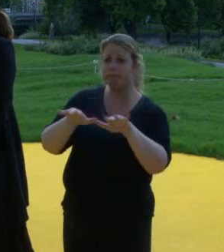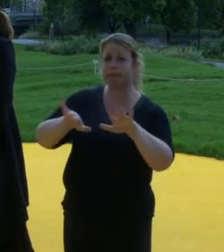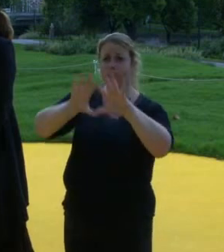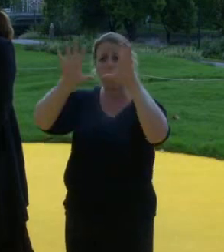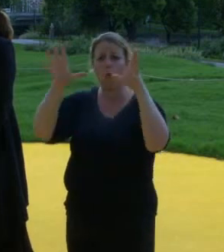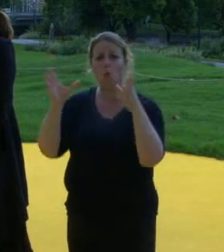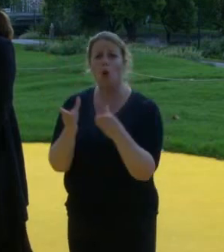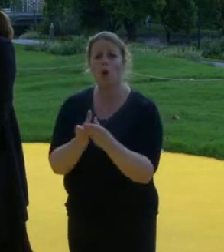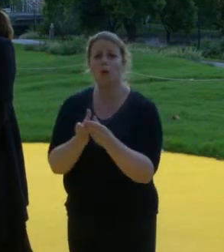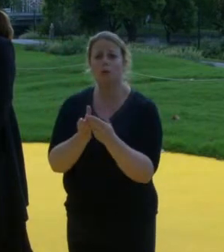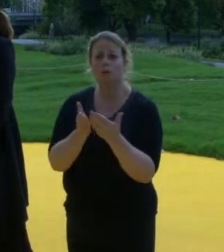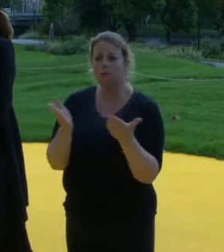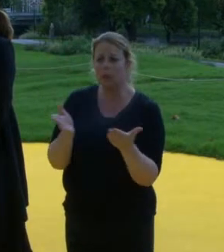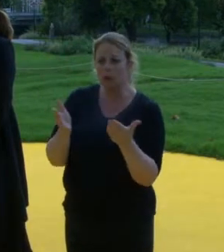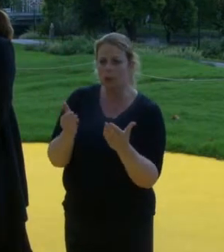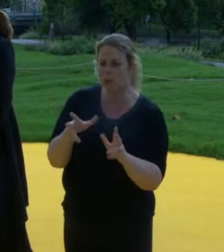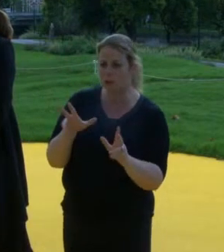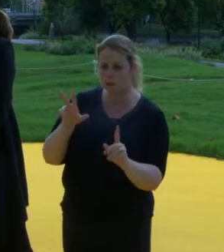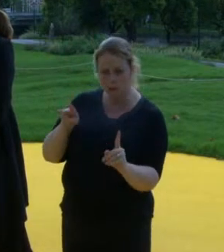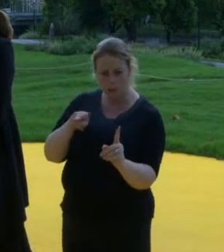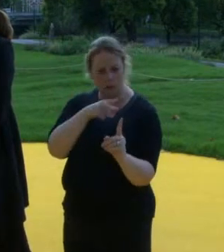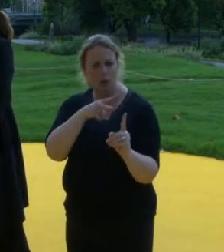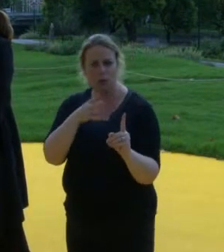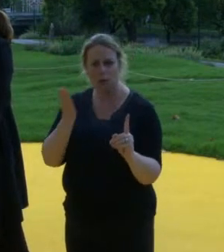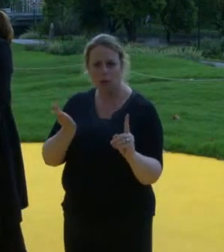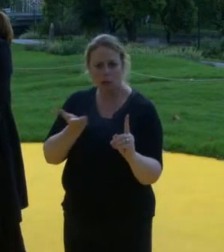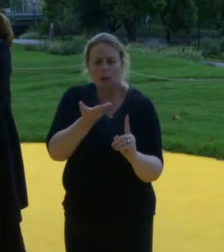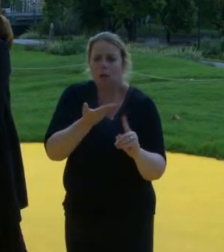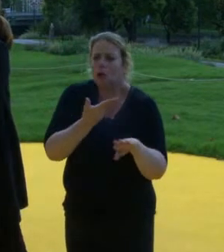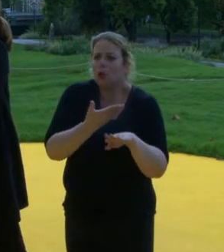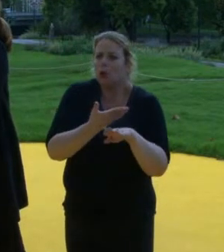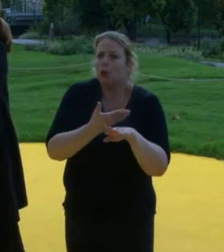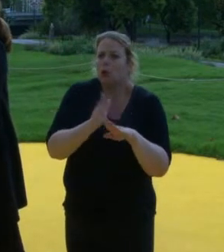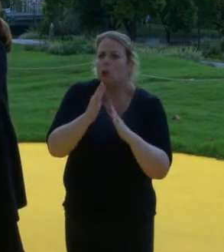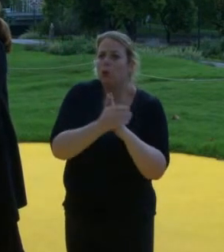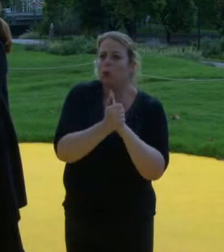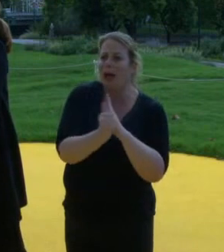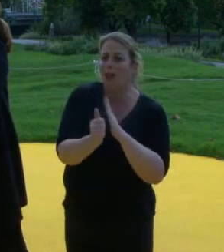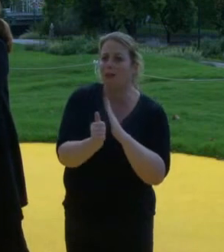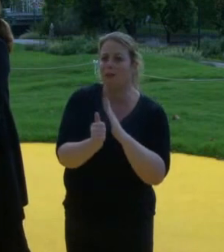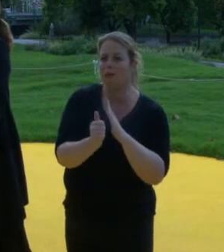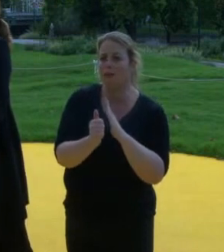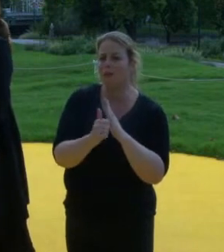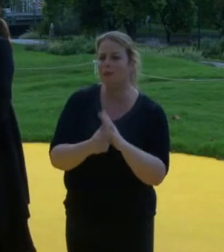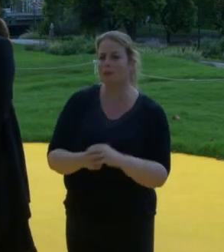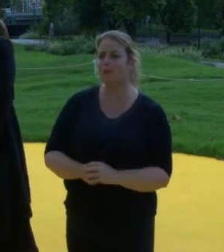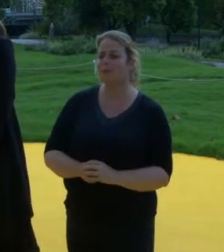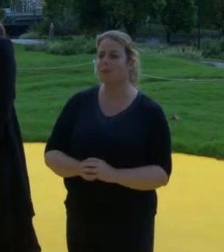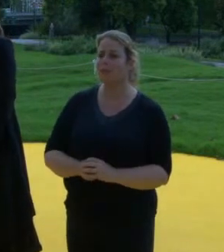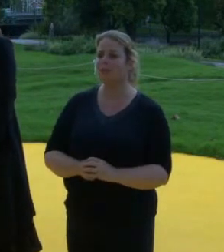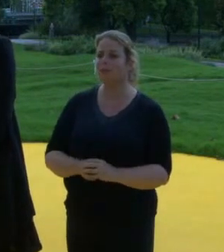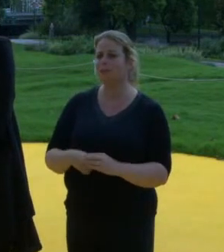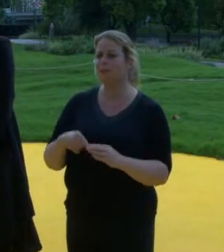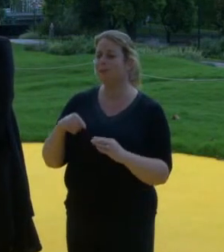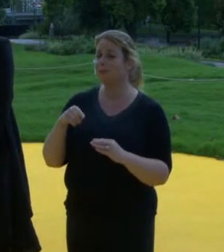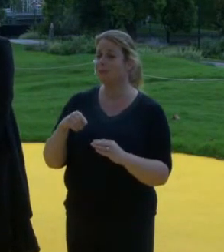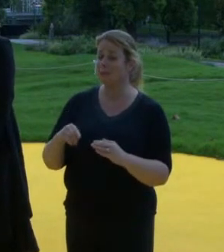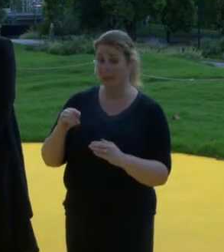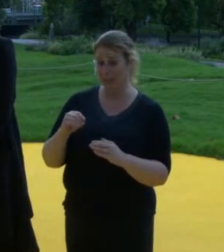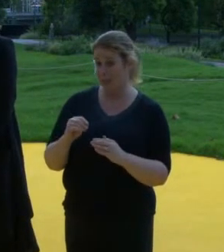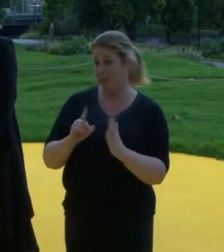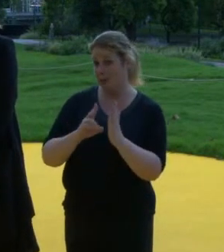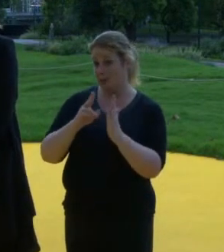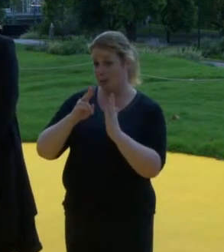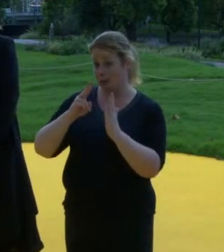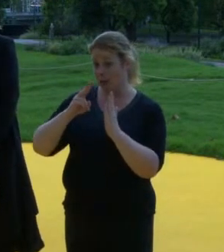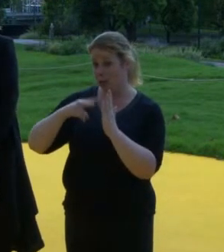to new literary talent. It's no accident that the Victorian Prize for Literature is the most valuable literary